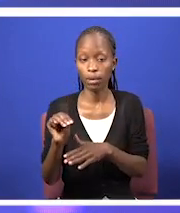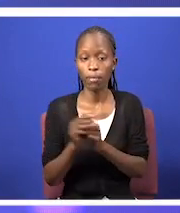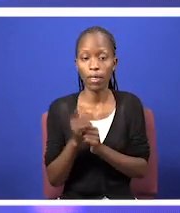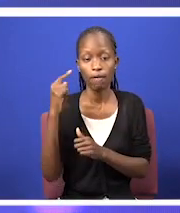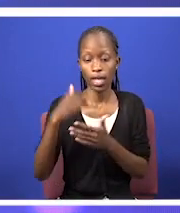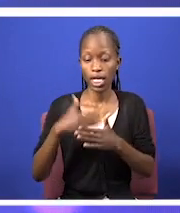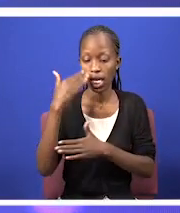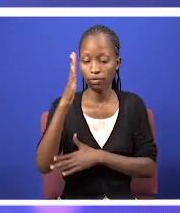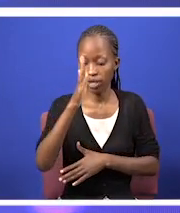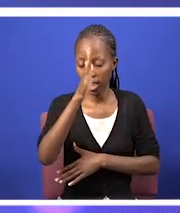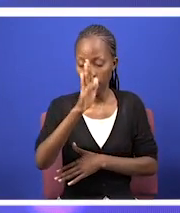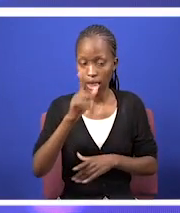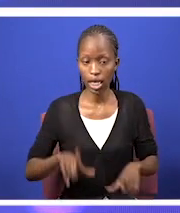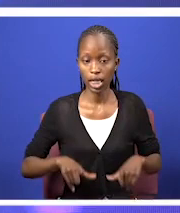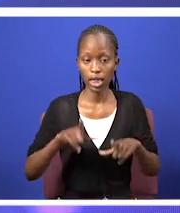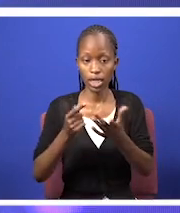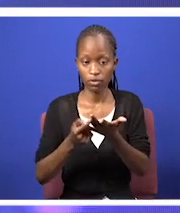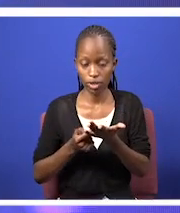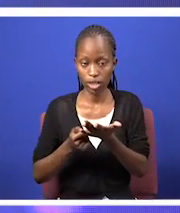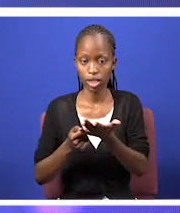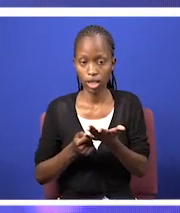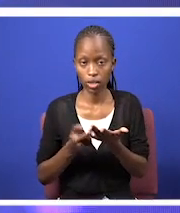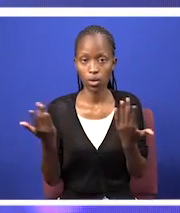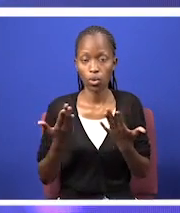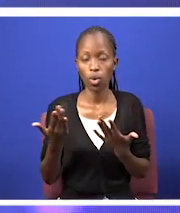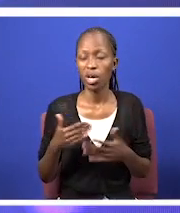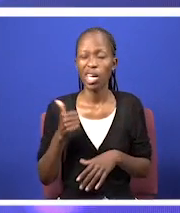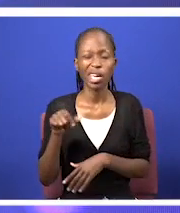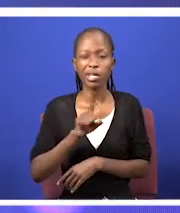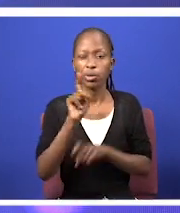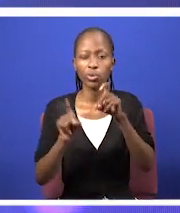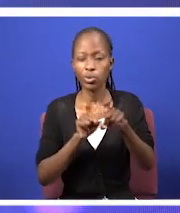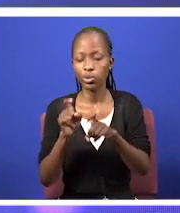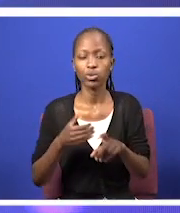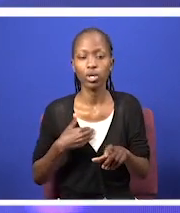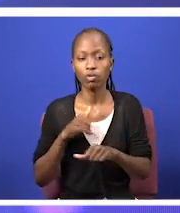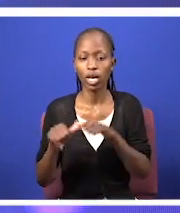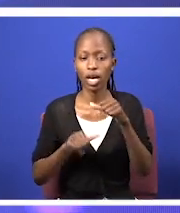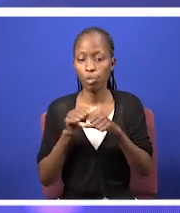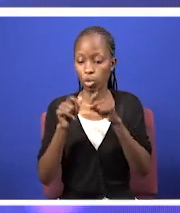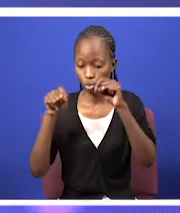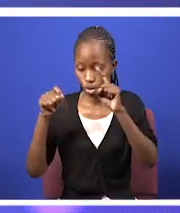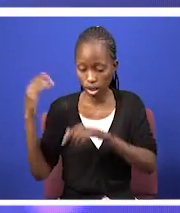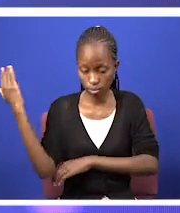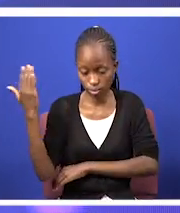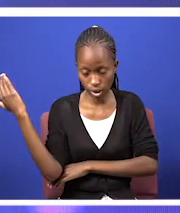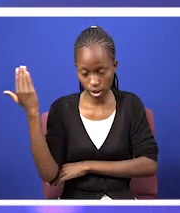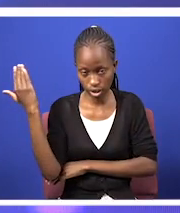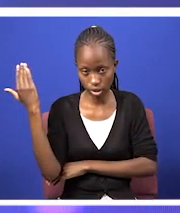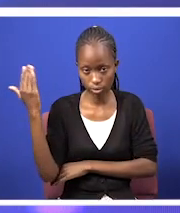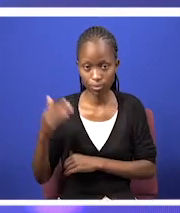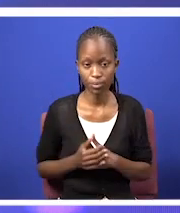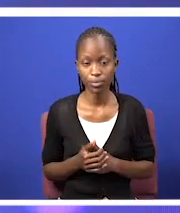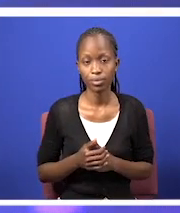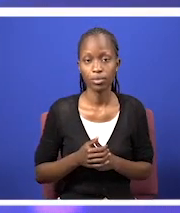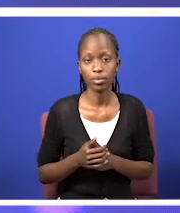p.m. for the After Sunday Live discussion where any question that you have concerning the subject that Reverend